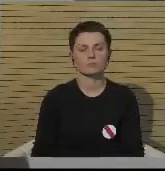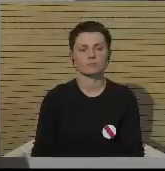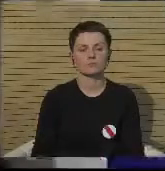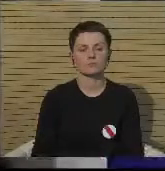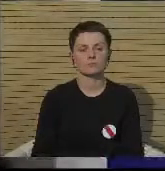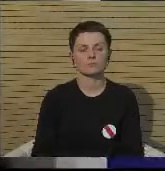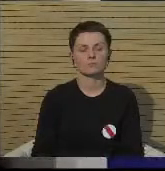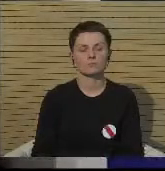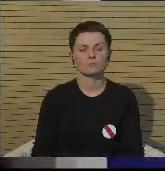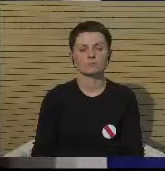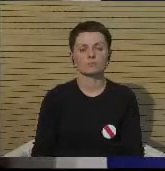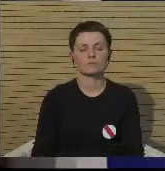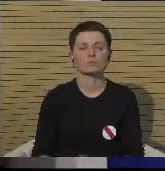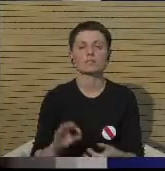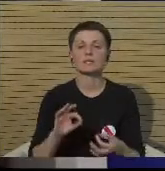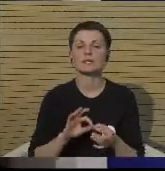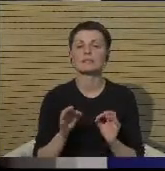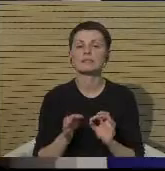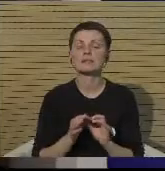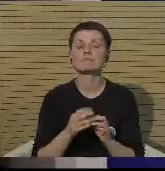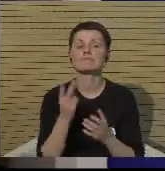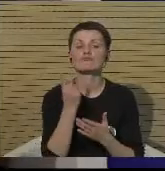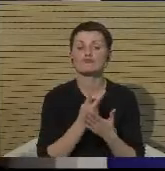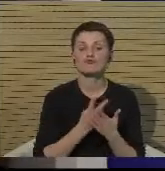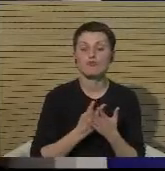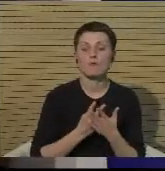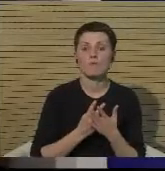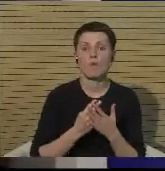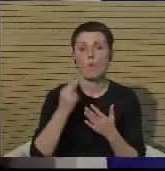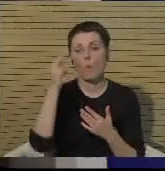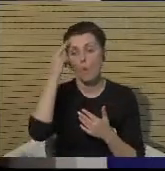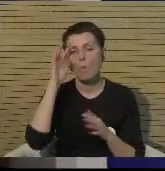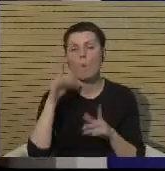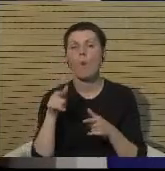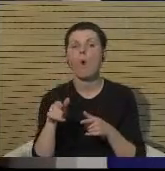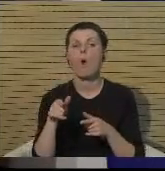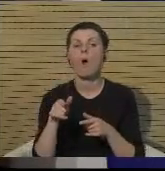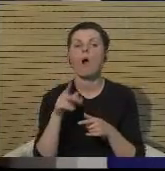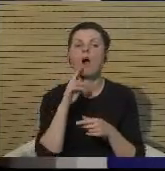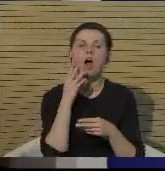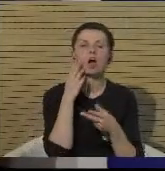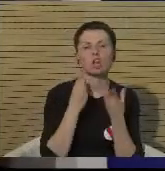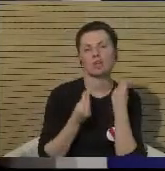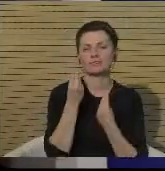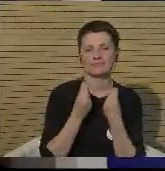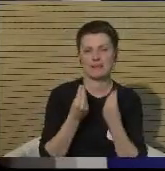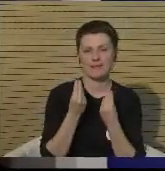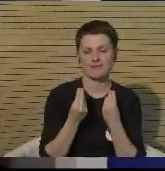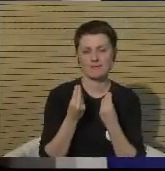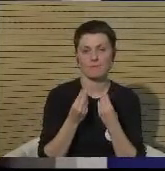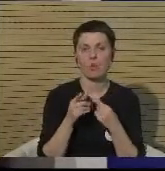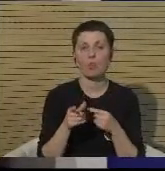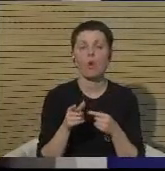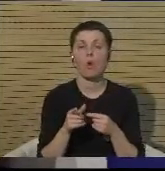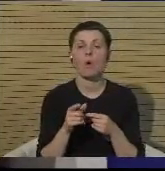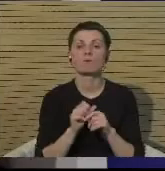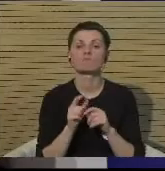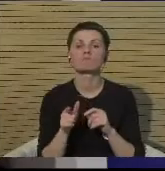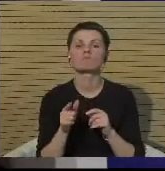author is, also abroad, also away. If we understood reading as an